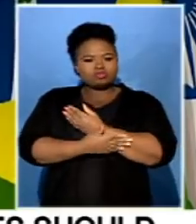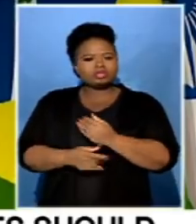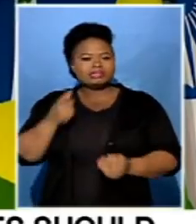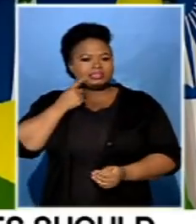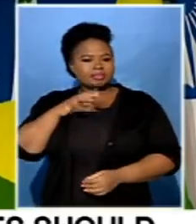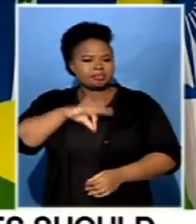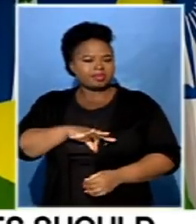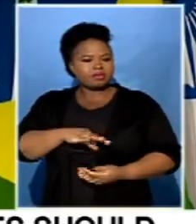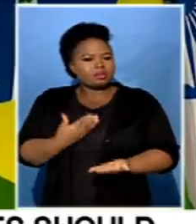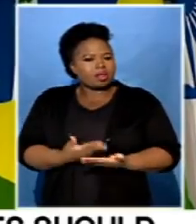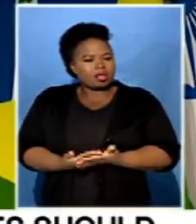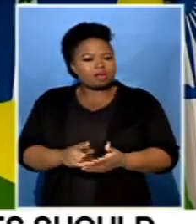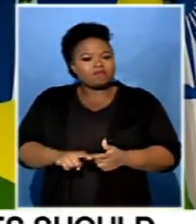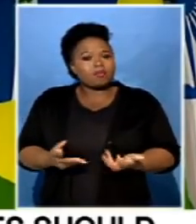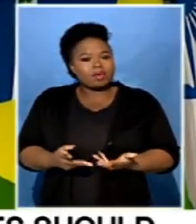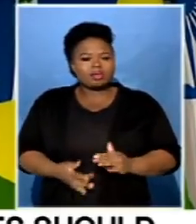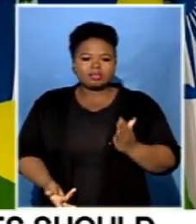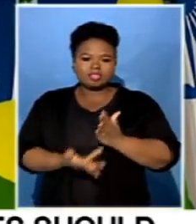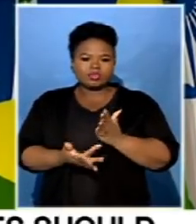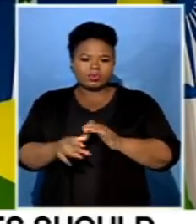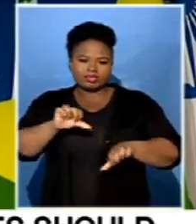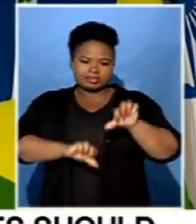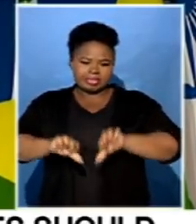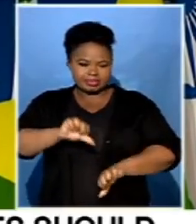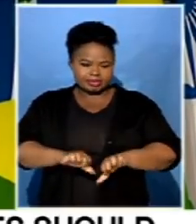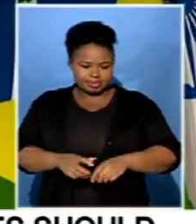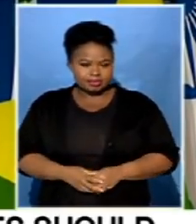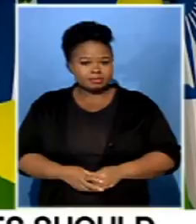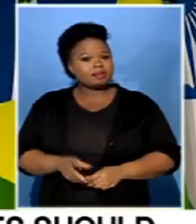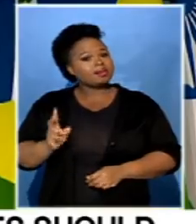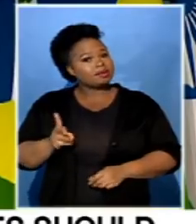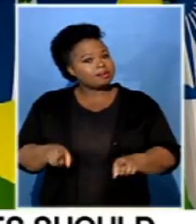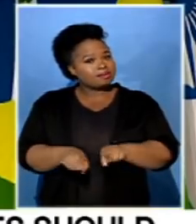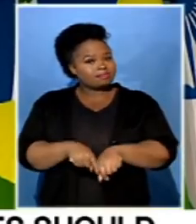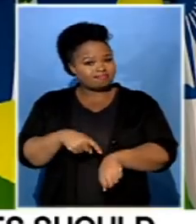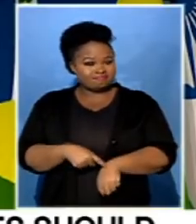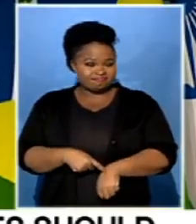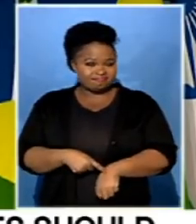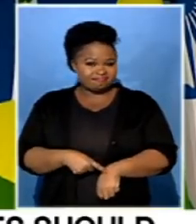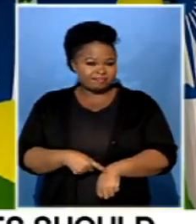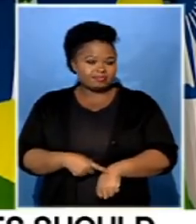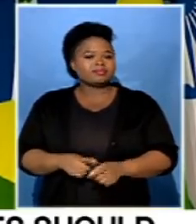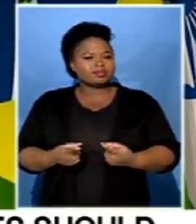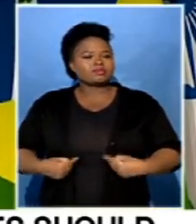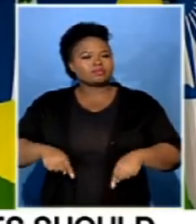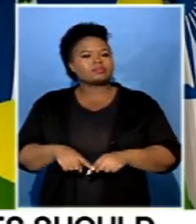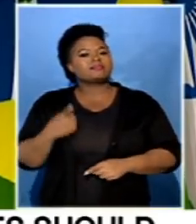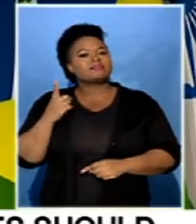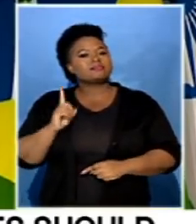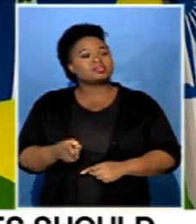benefit from scientific and technological advances. At the same time, we should